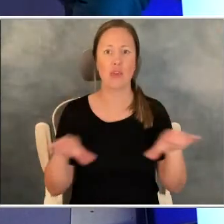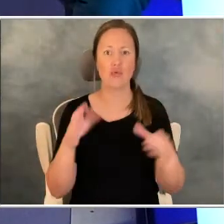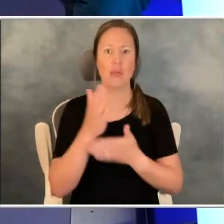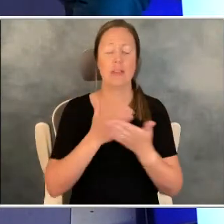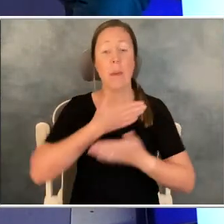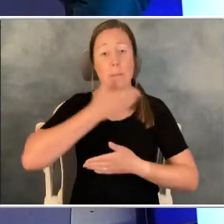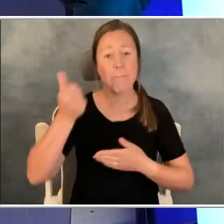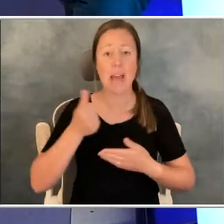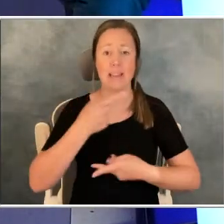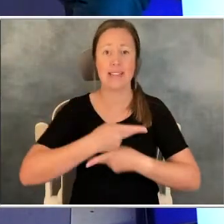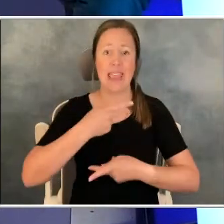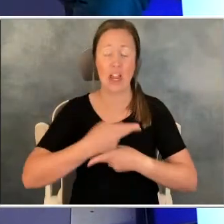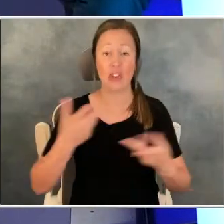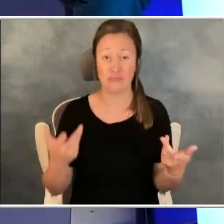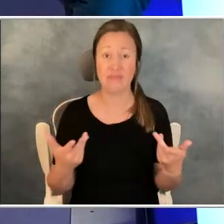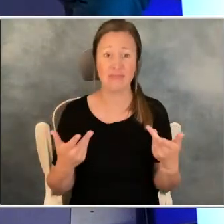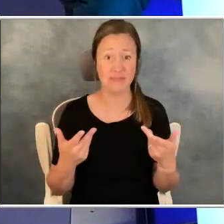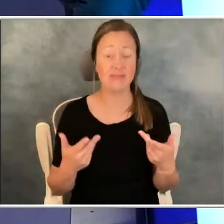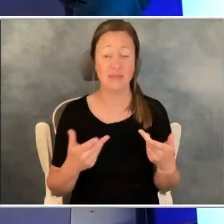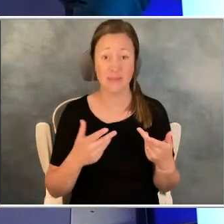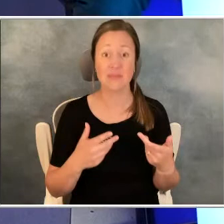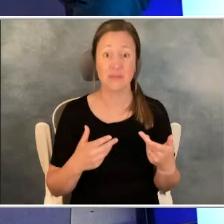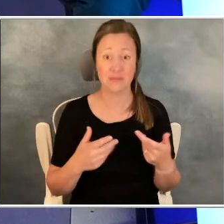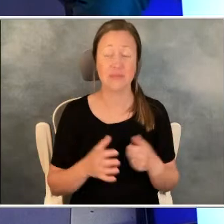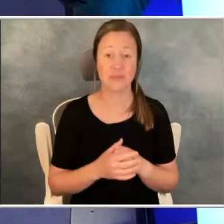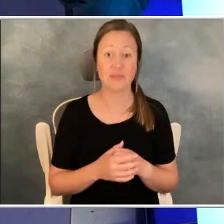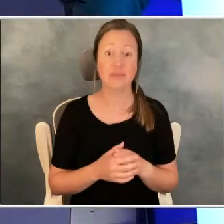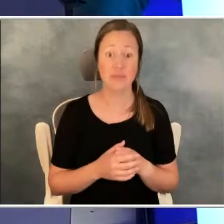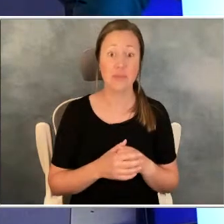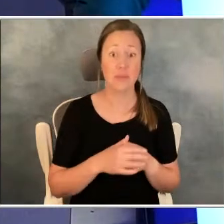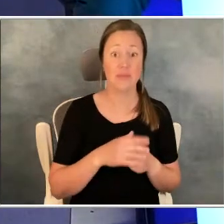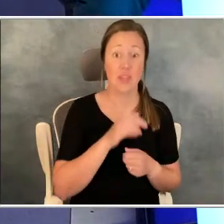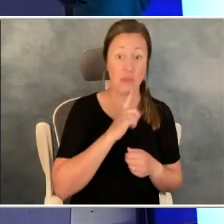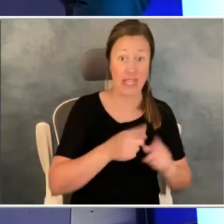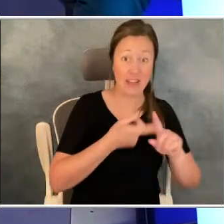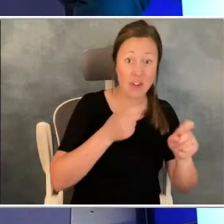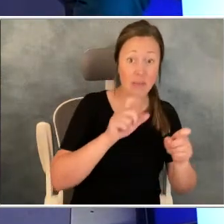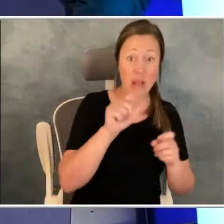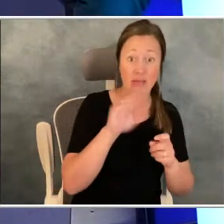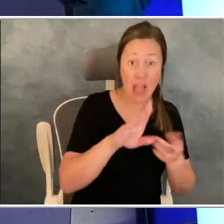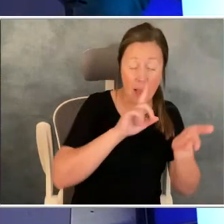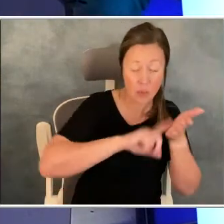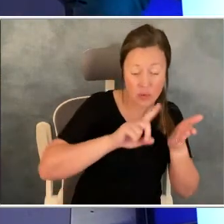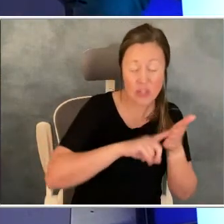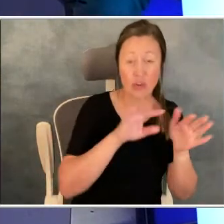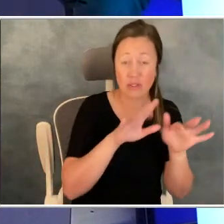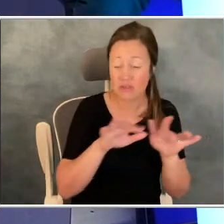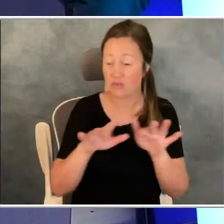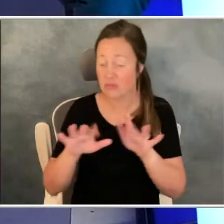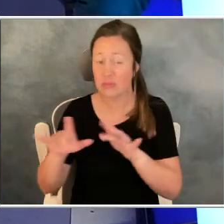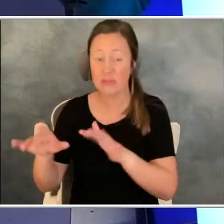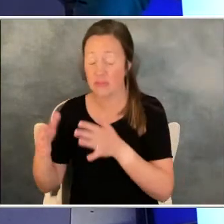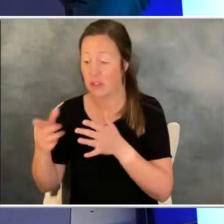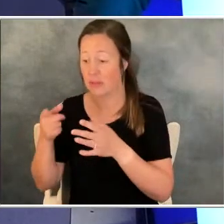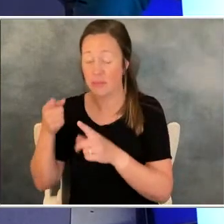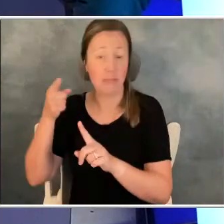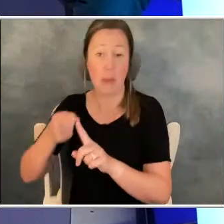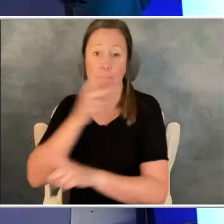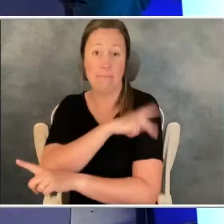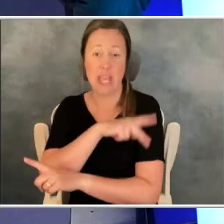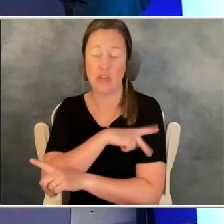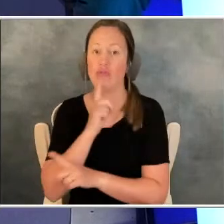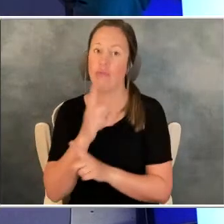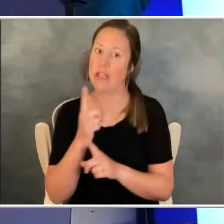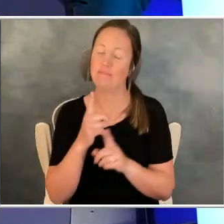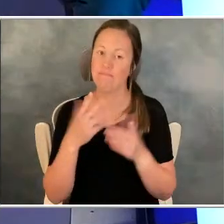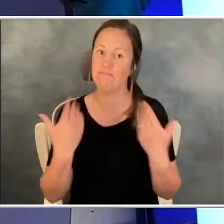go right from the bench, that is the lab bench, all the way to the bedside, right in the same spot. That's pretty special. So this $43